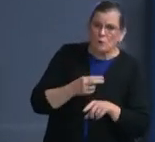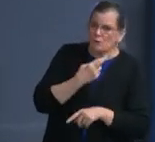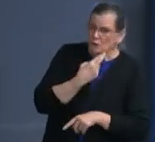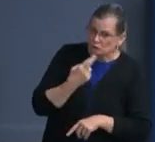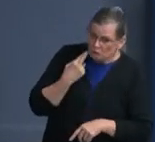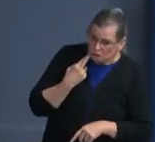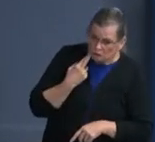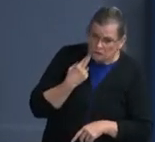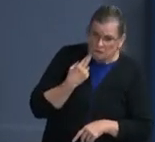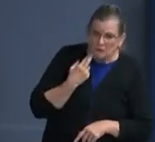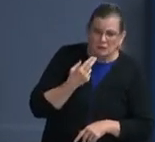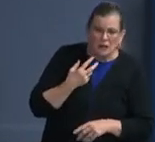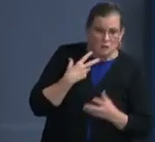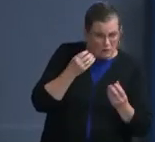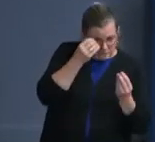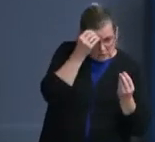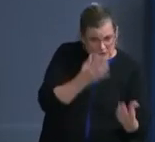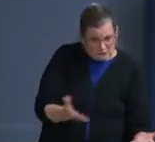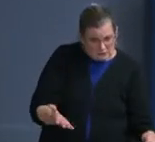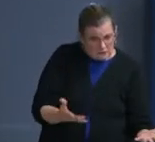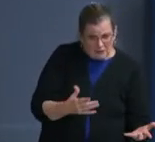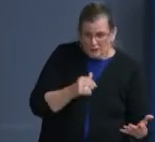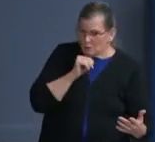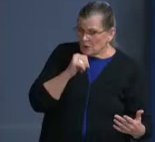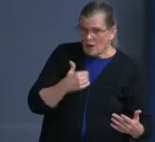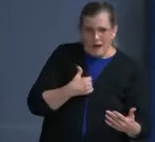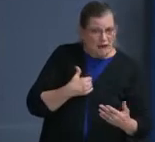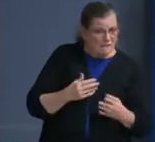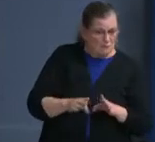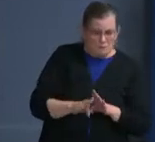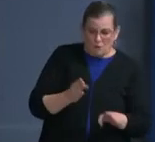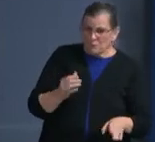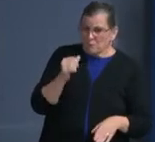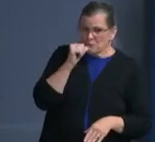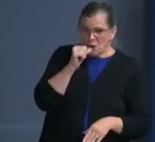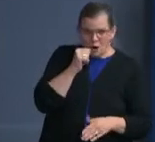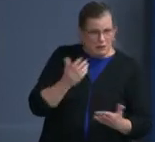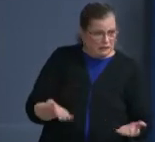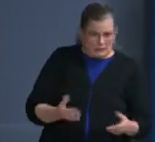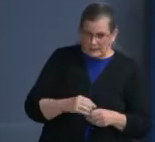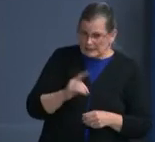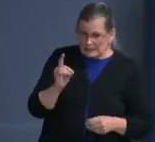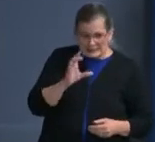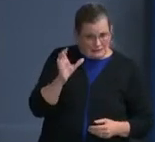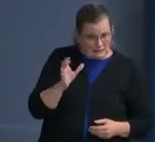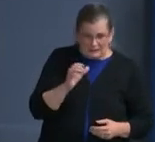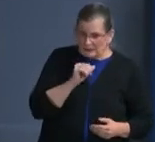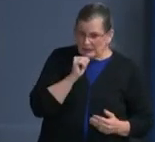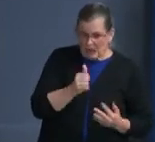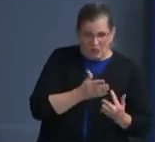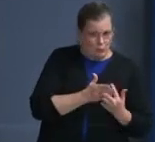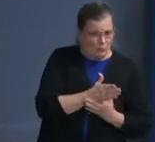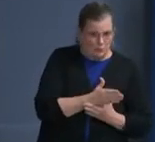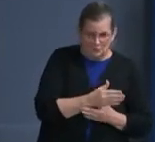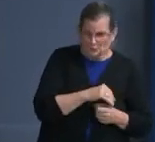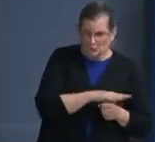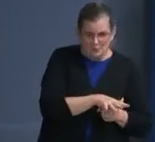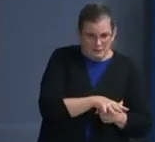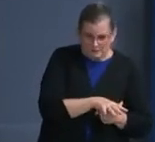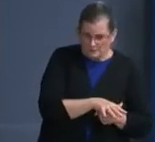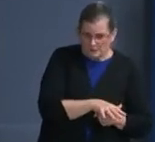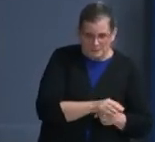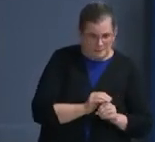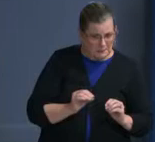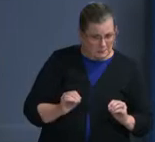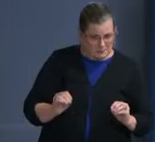information, though we don't have open bars in the district, and we haven't throughout the response to this emergency.